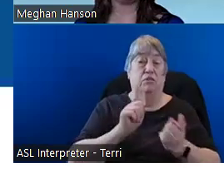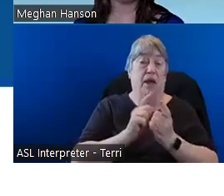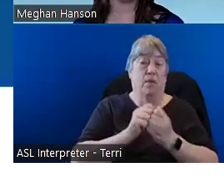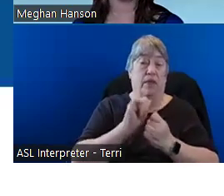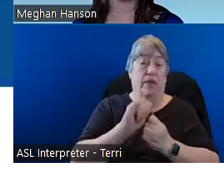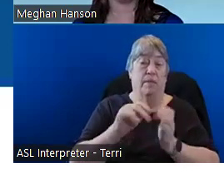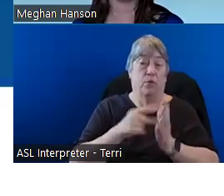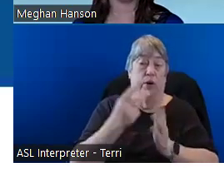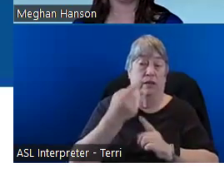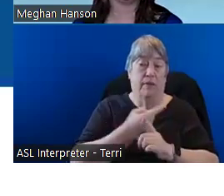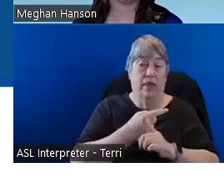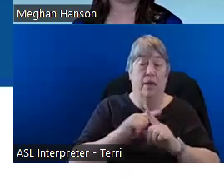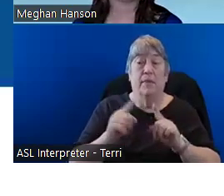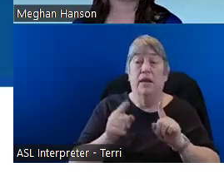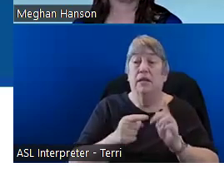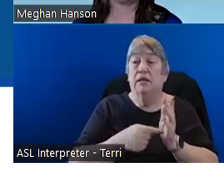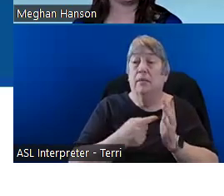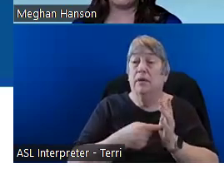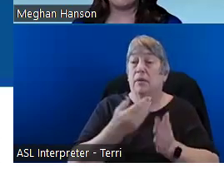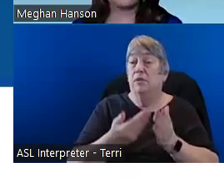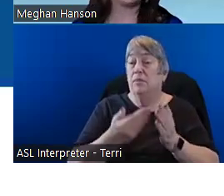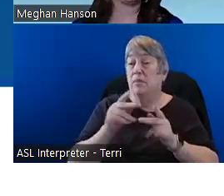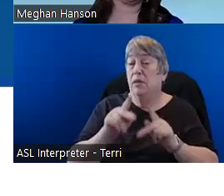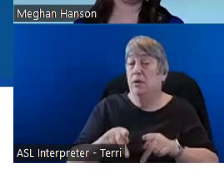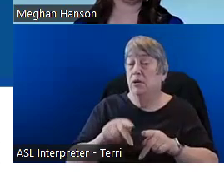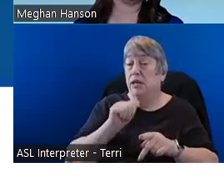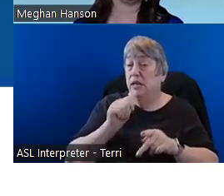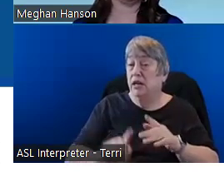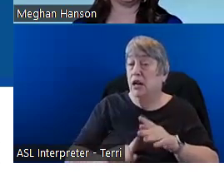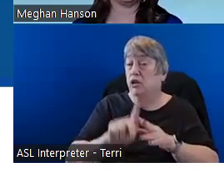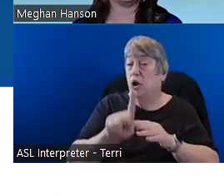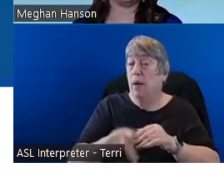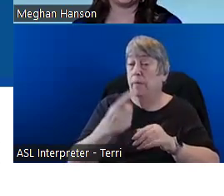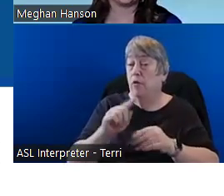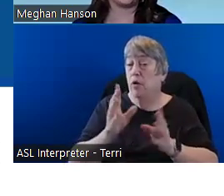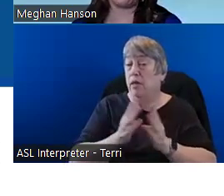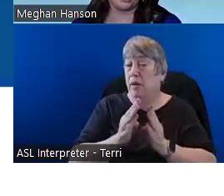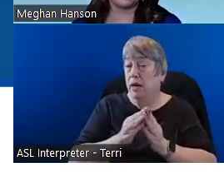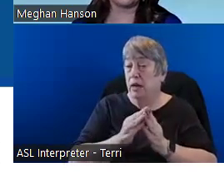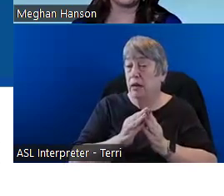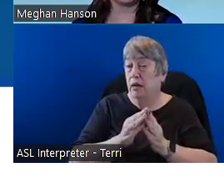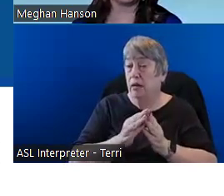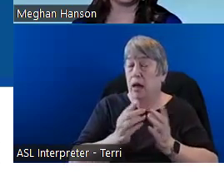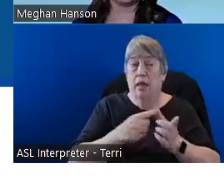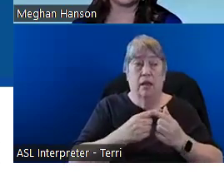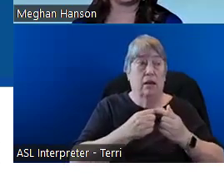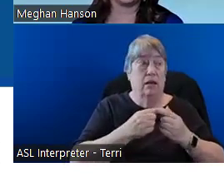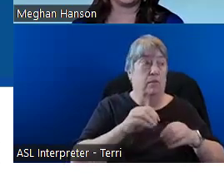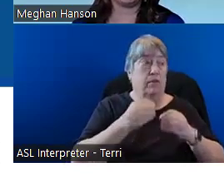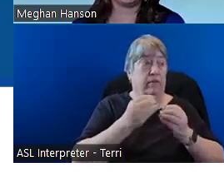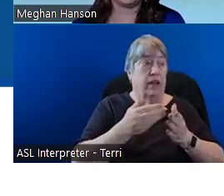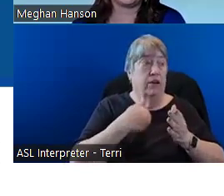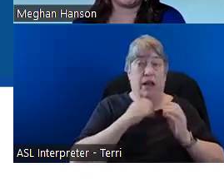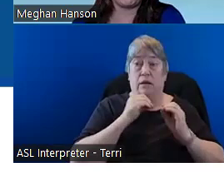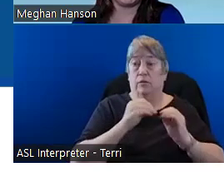But sometimes individuals might not show up for their meetings. And so then the providers aren't paid. So as long as there's work records